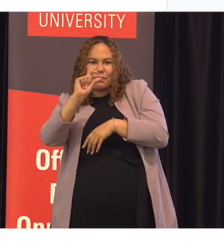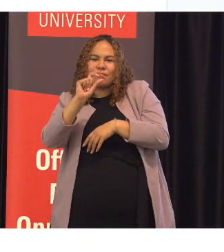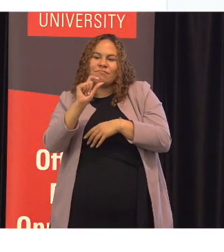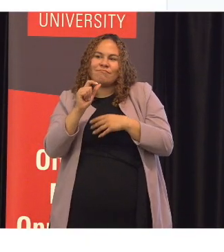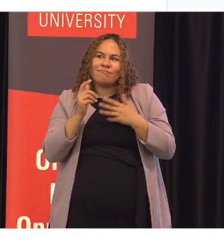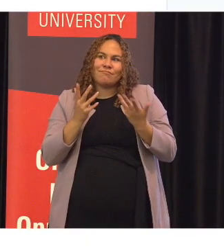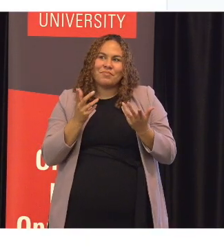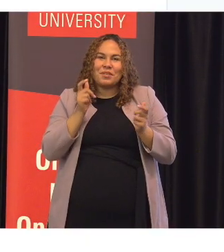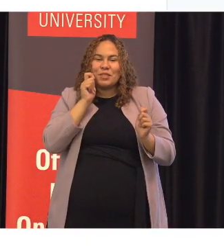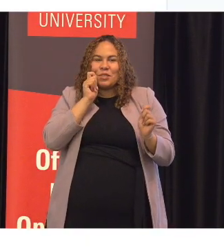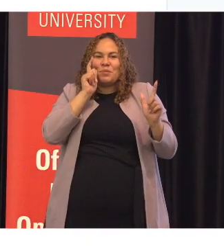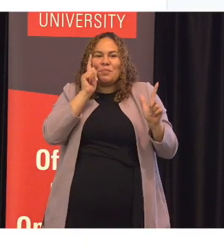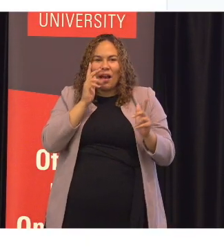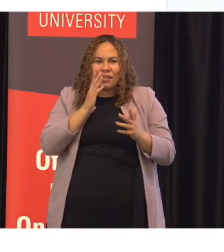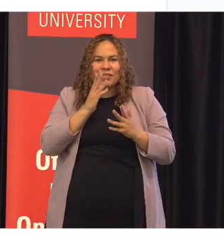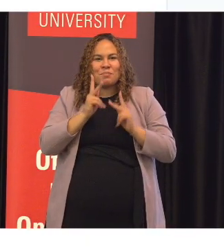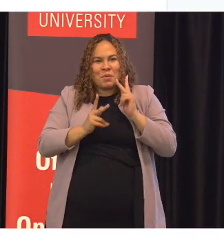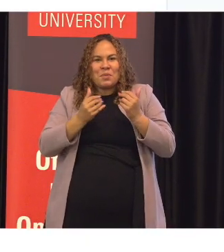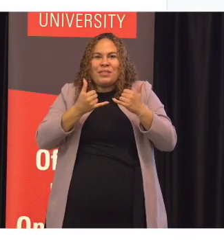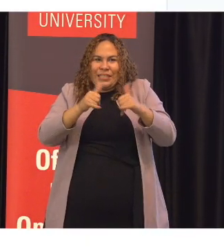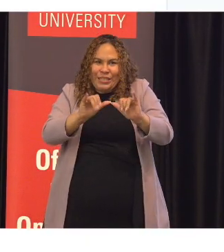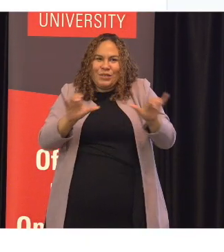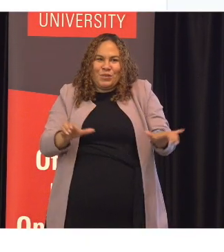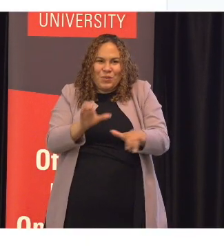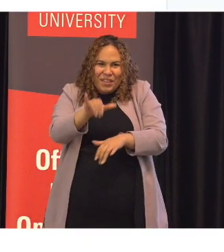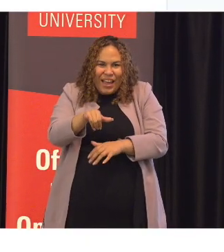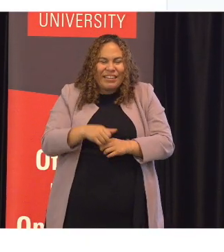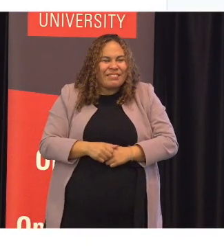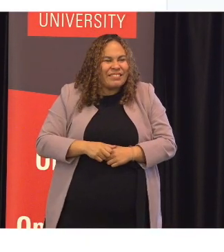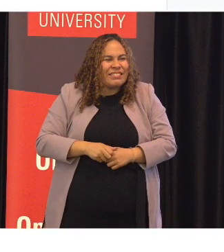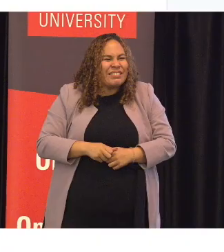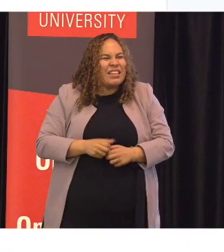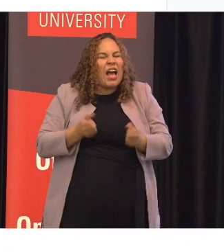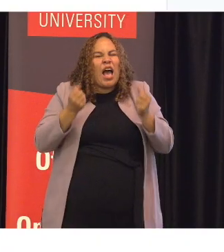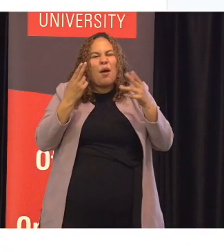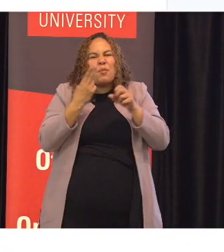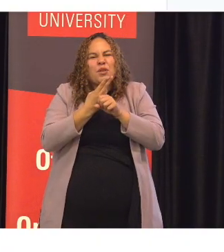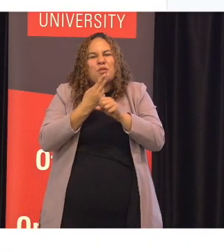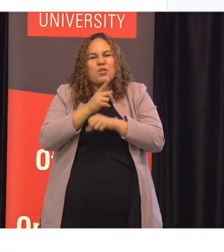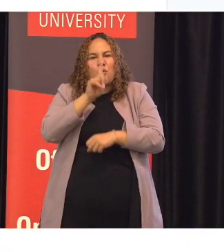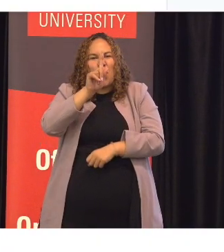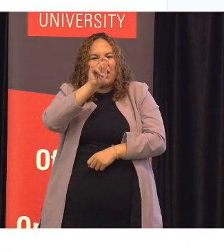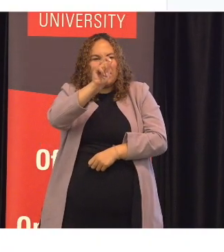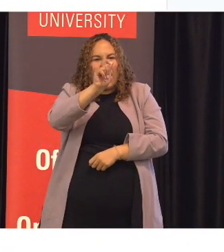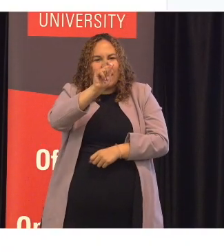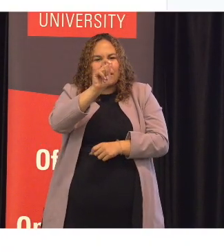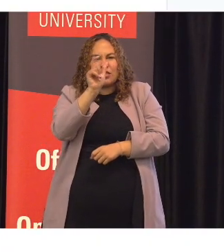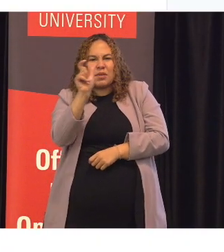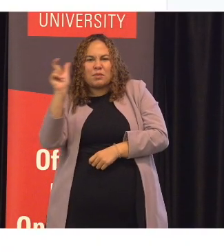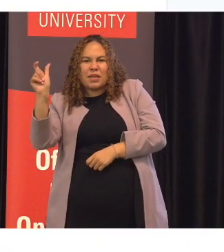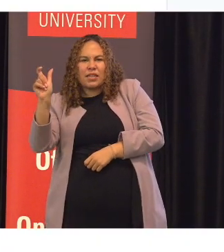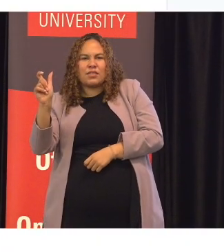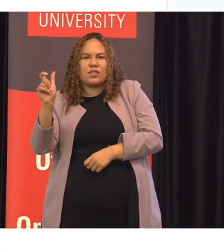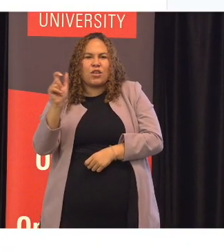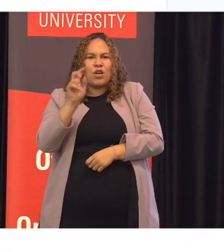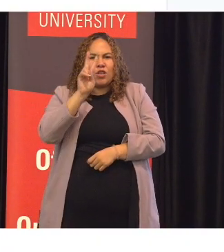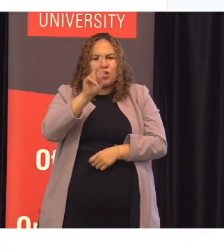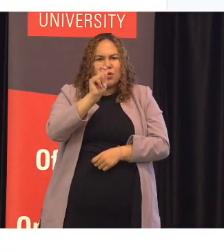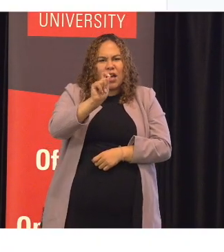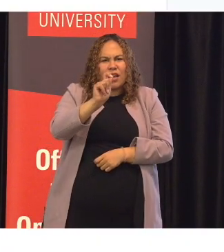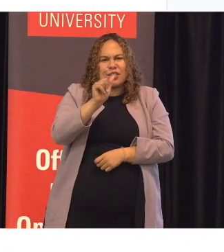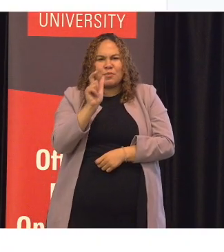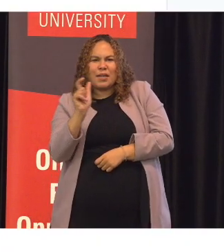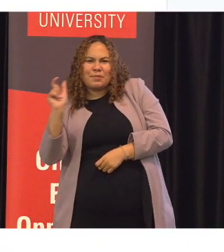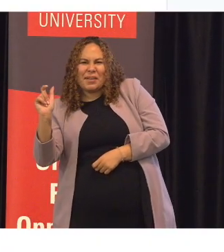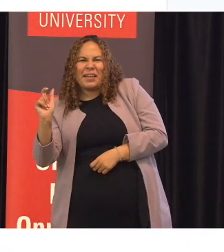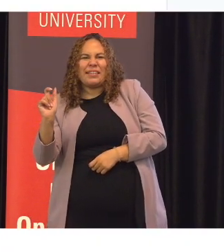Surprisingly enough, there are still people that do that. How many of you use the 1 dot space space, 2 dot space space?